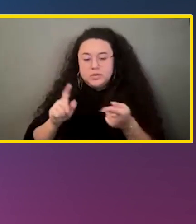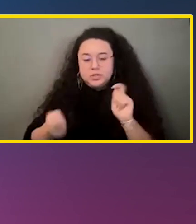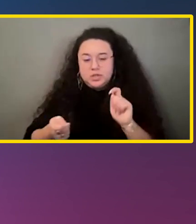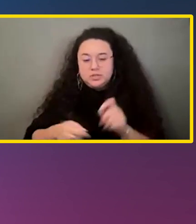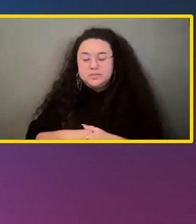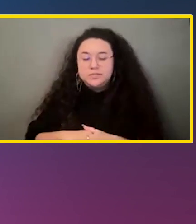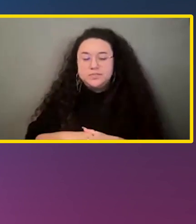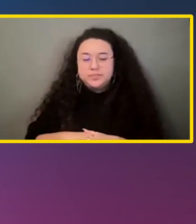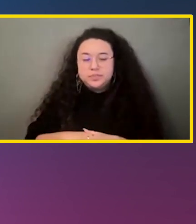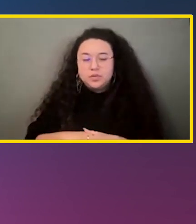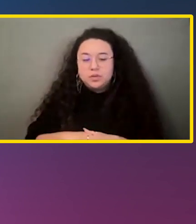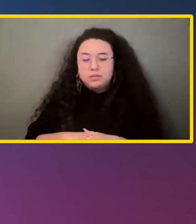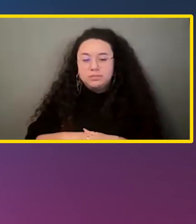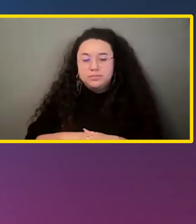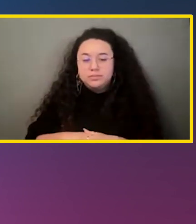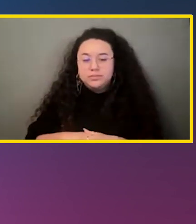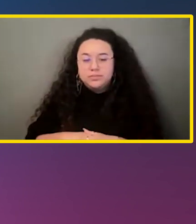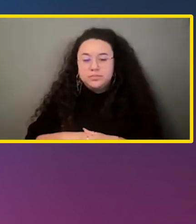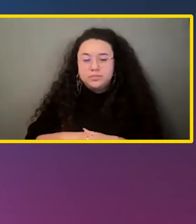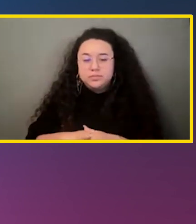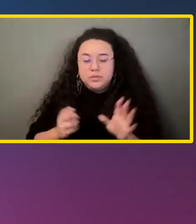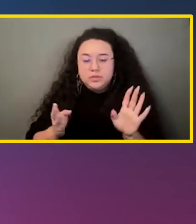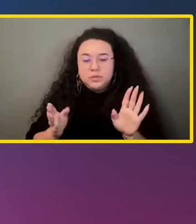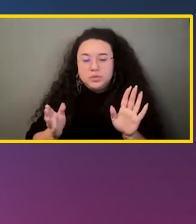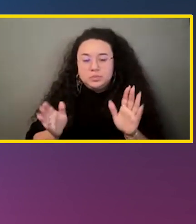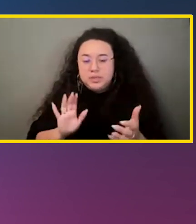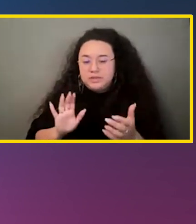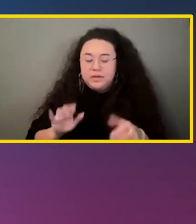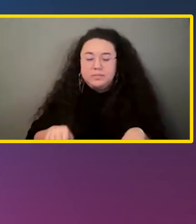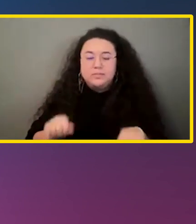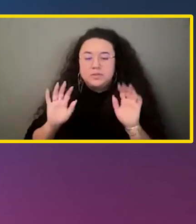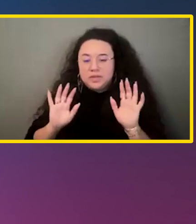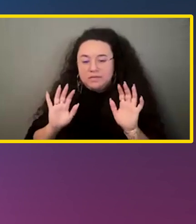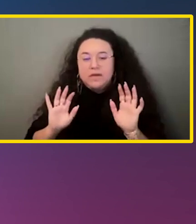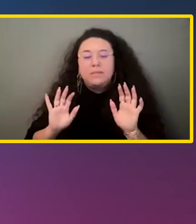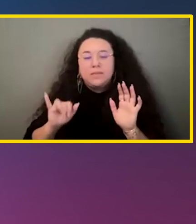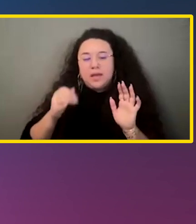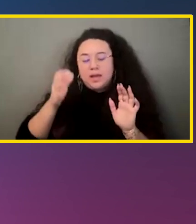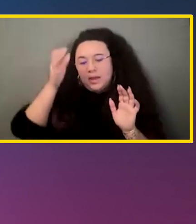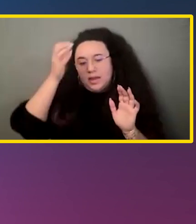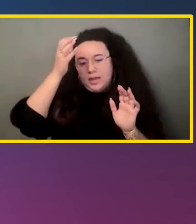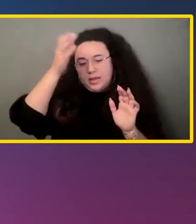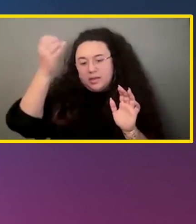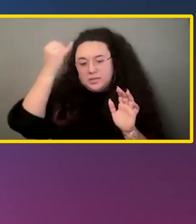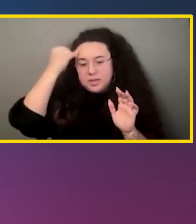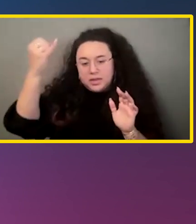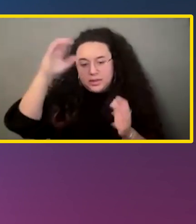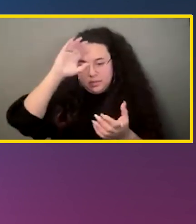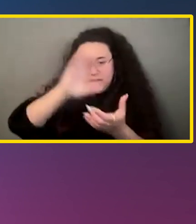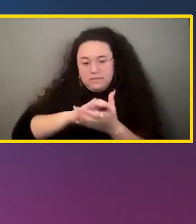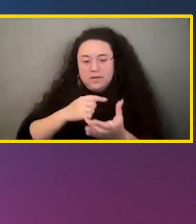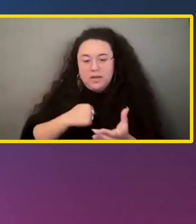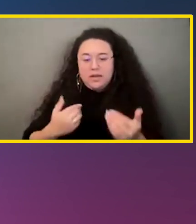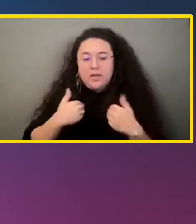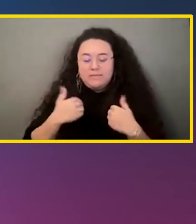adjust, to pivot, to give up the belief that I had now that new